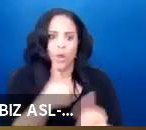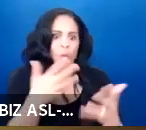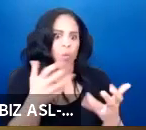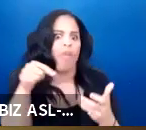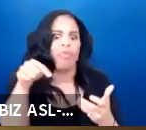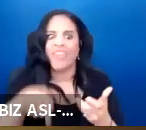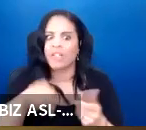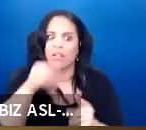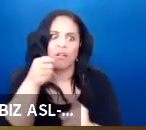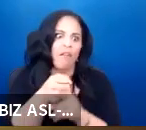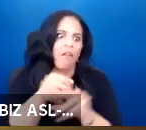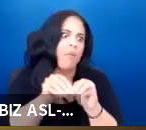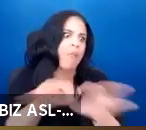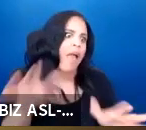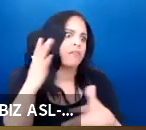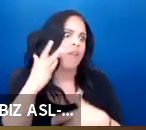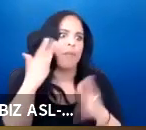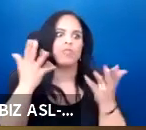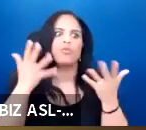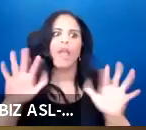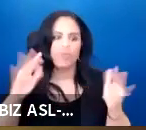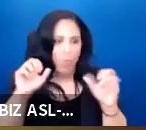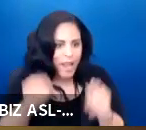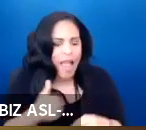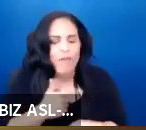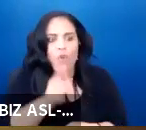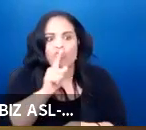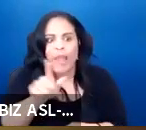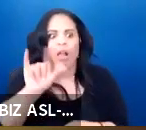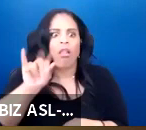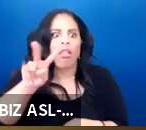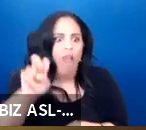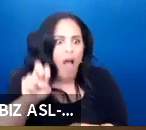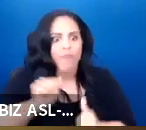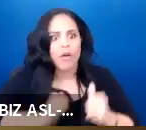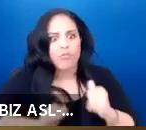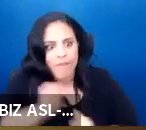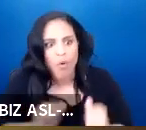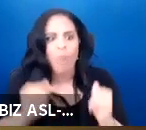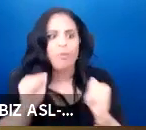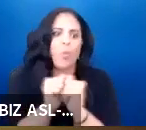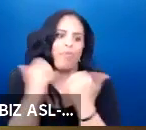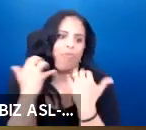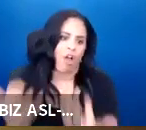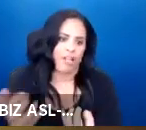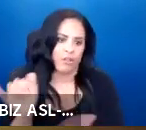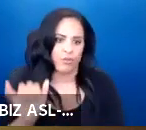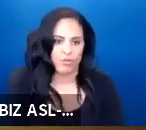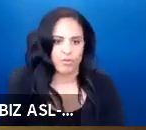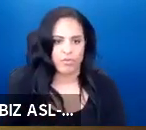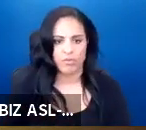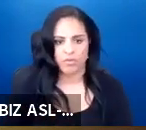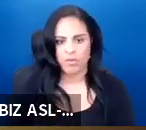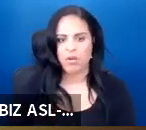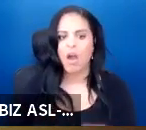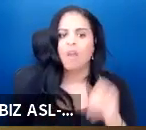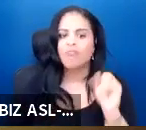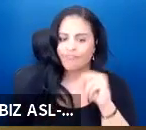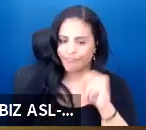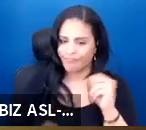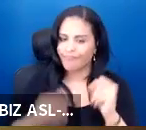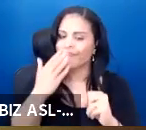have real live performances with audiences again, you know? And actually, this brings up a